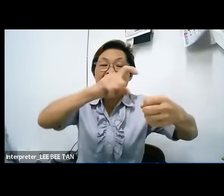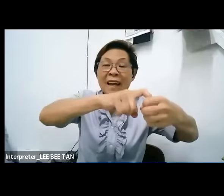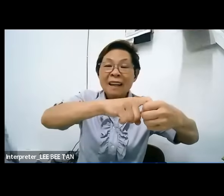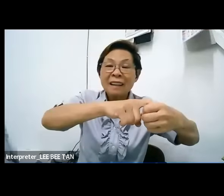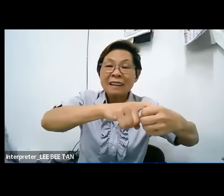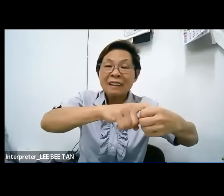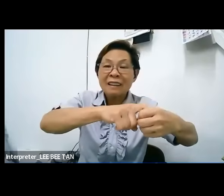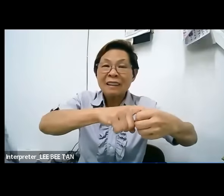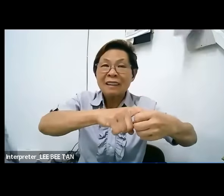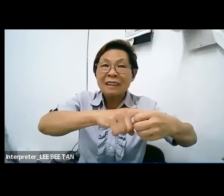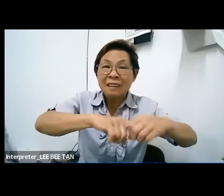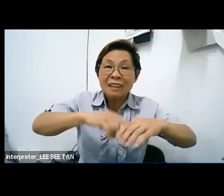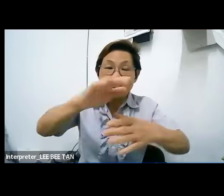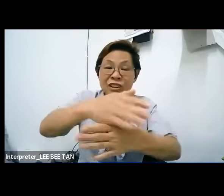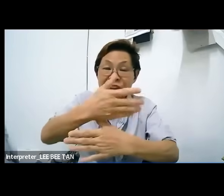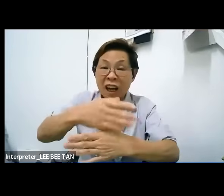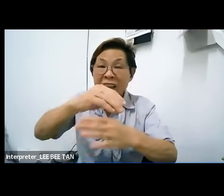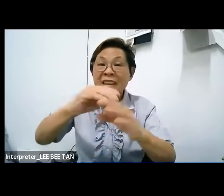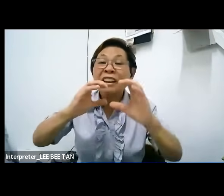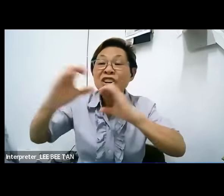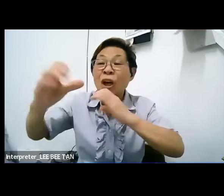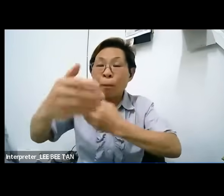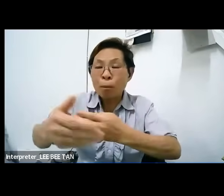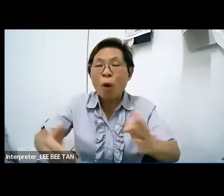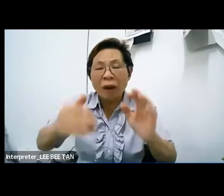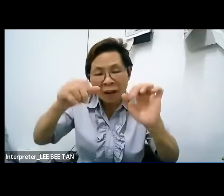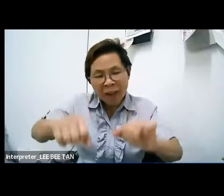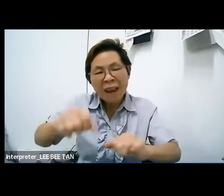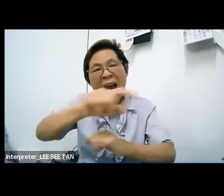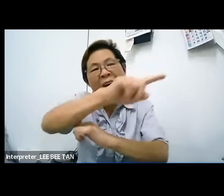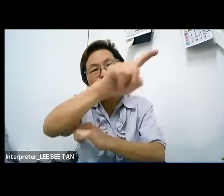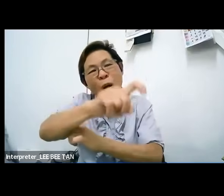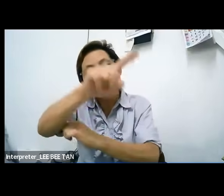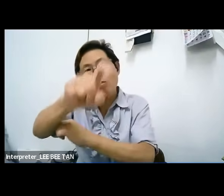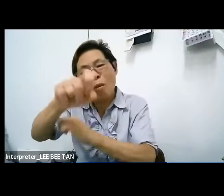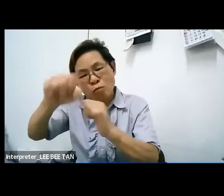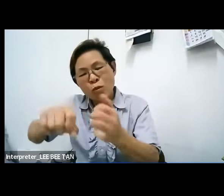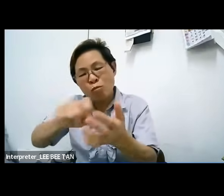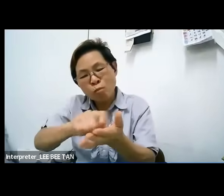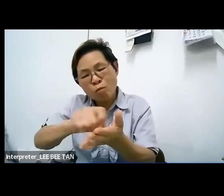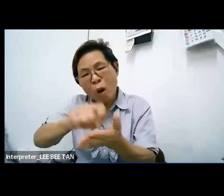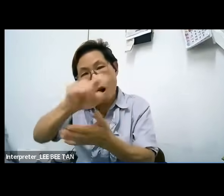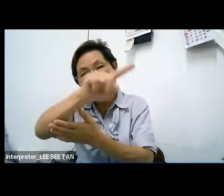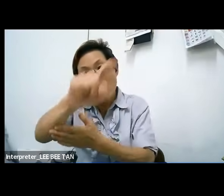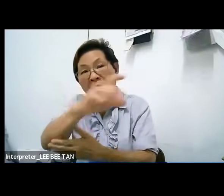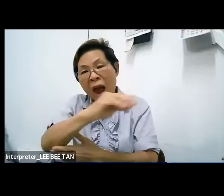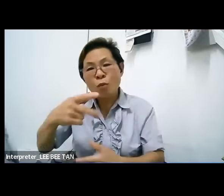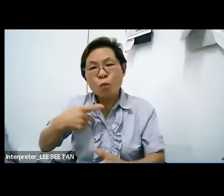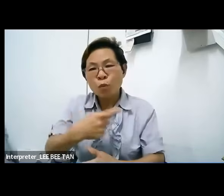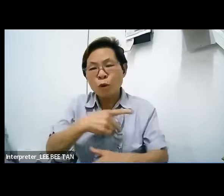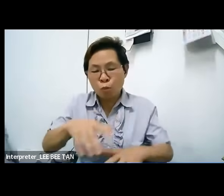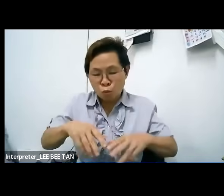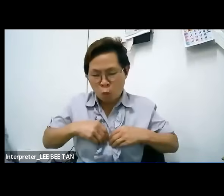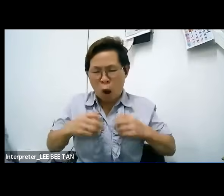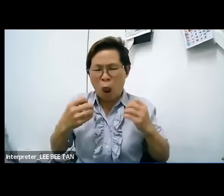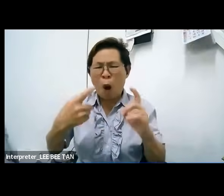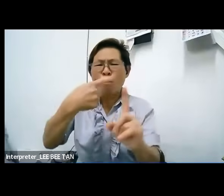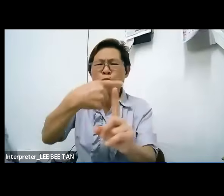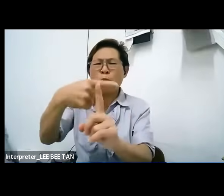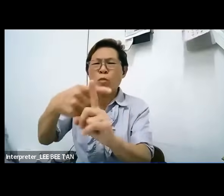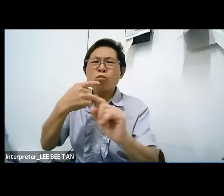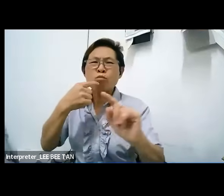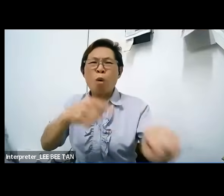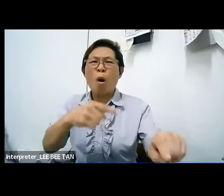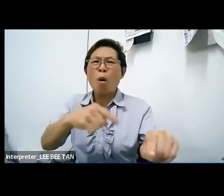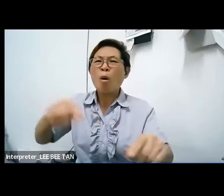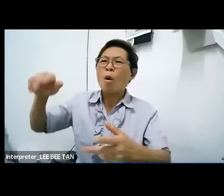chat box for you to ask the questions. And also, we are receiving a lot of positive feedback from